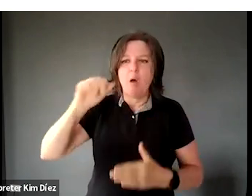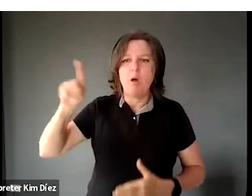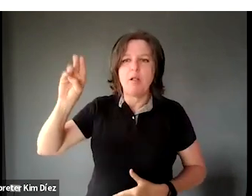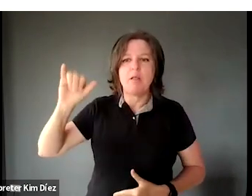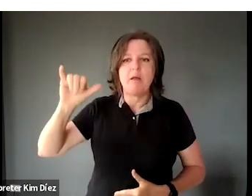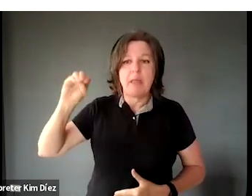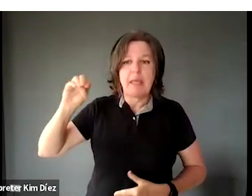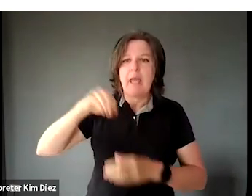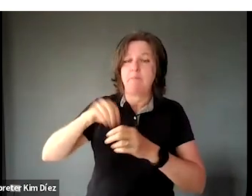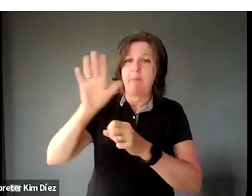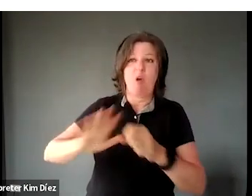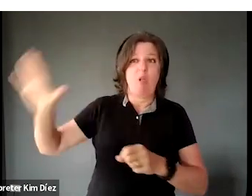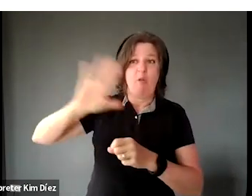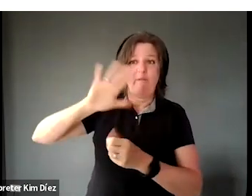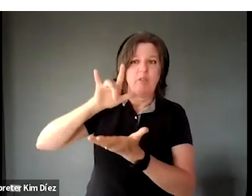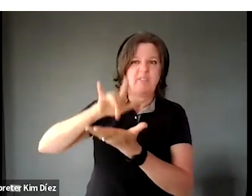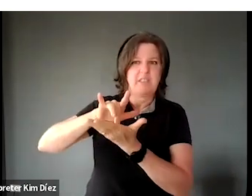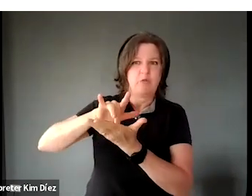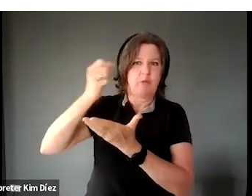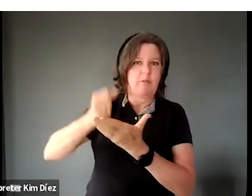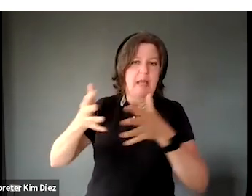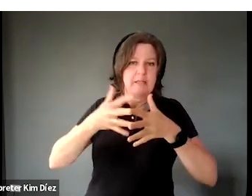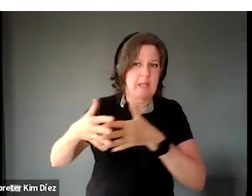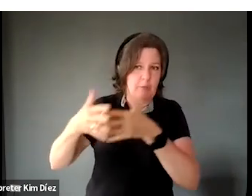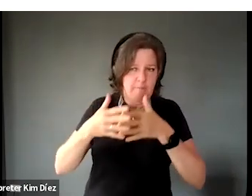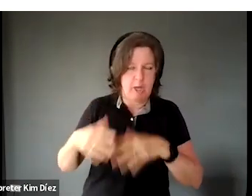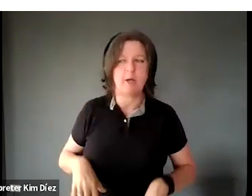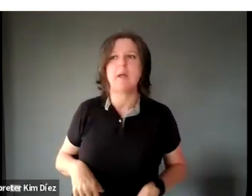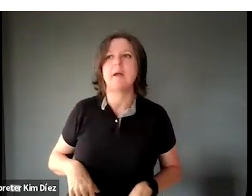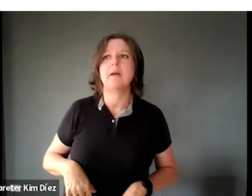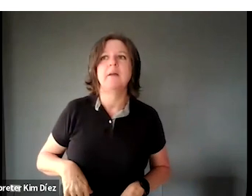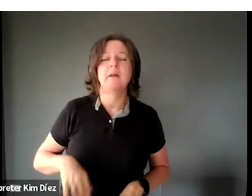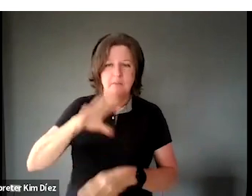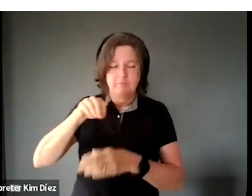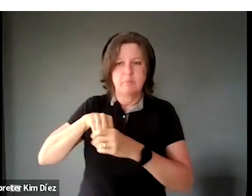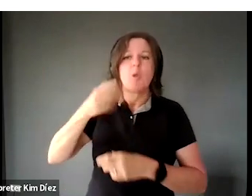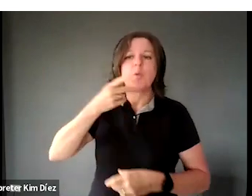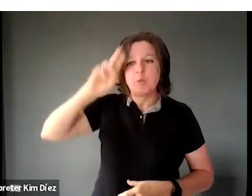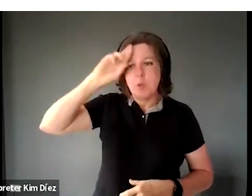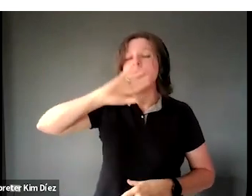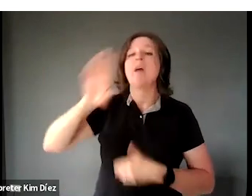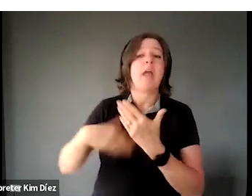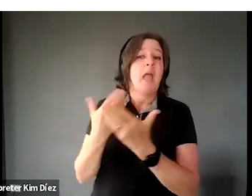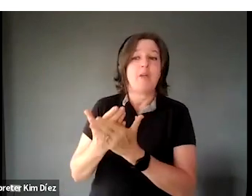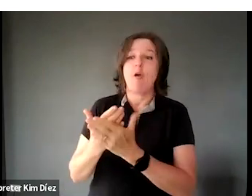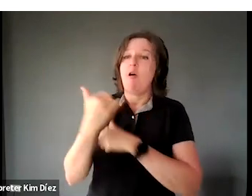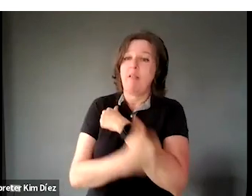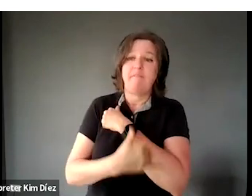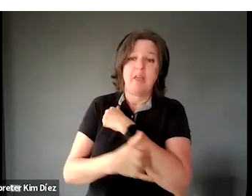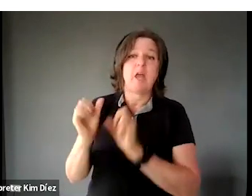cocoa bean contact in all of Central America. Also, there's research in Dominican Republic, and all